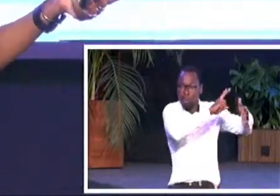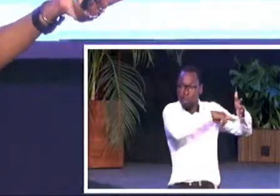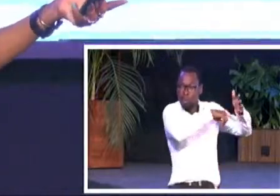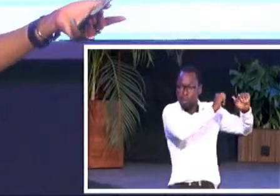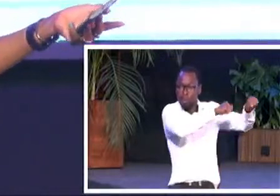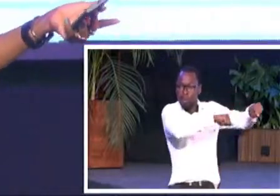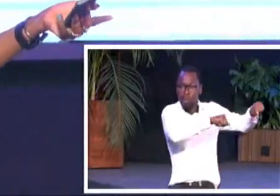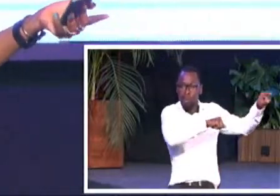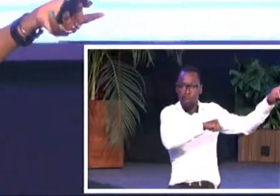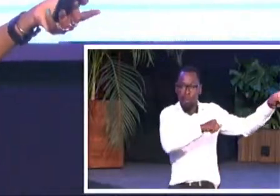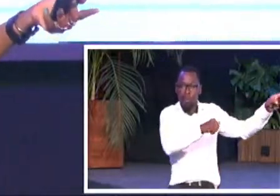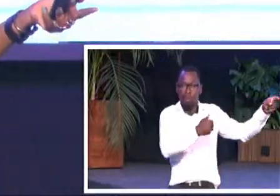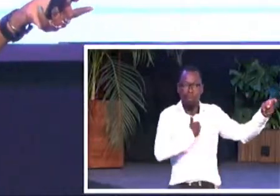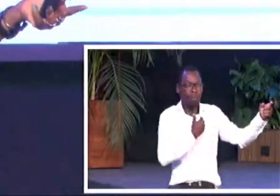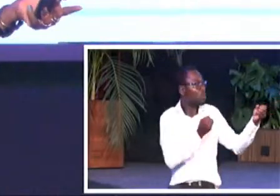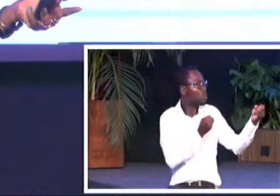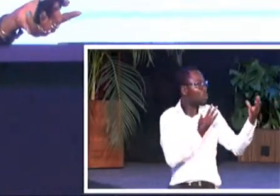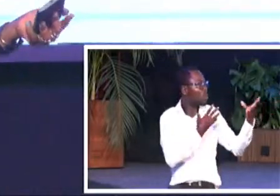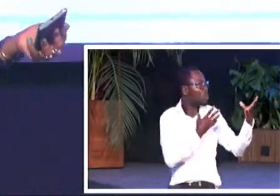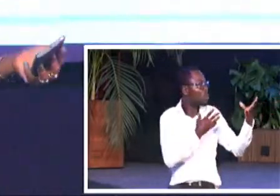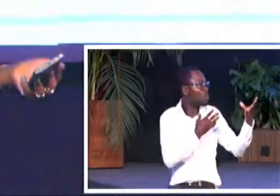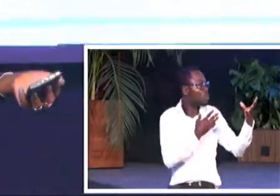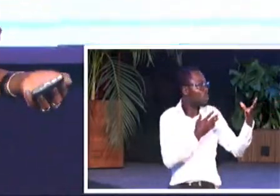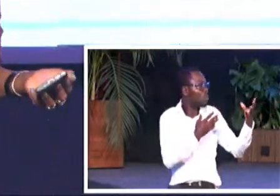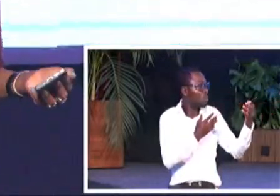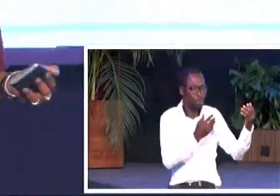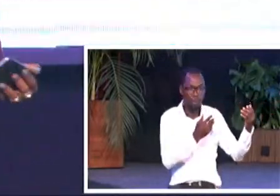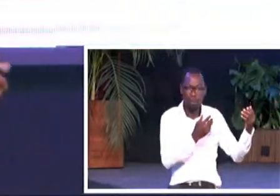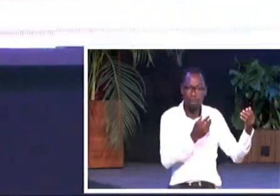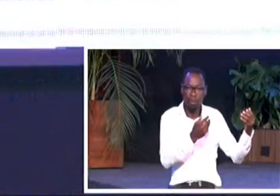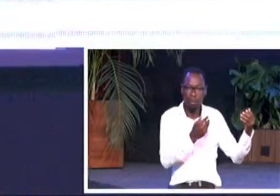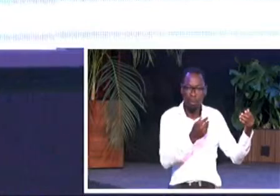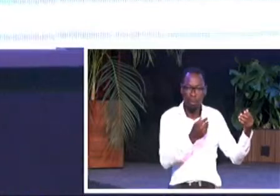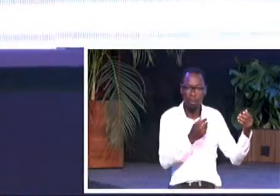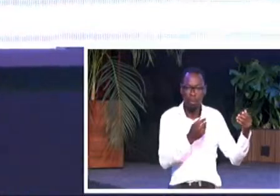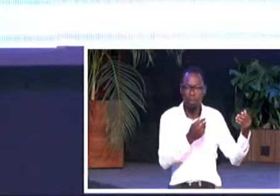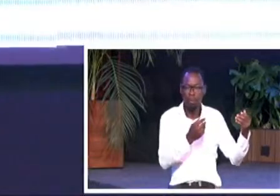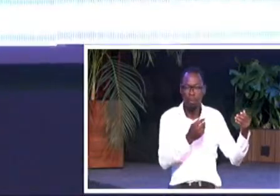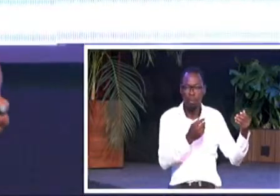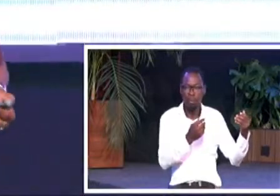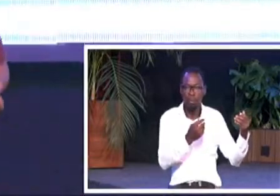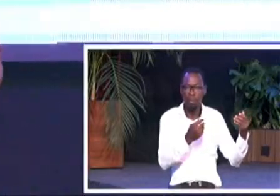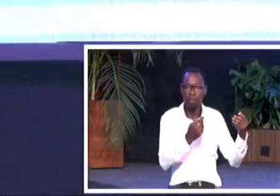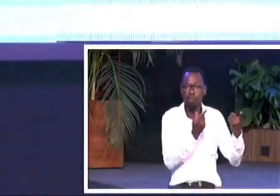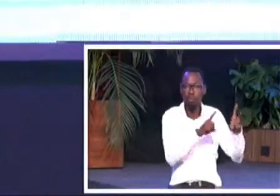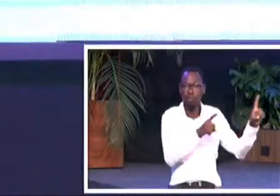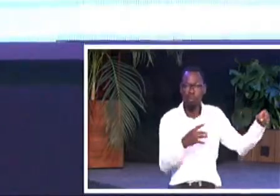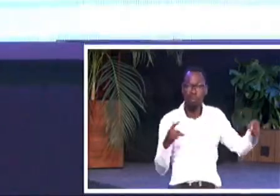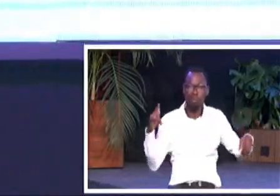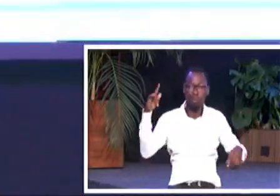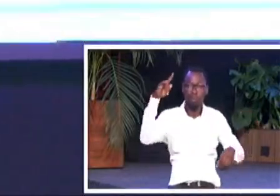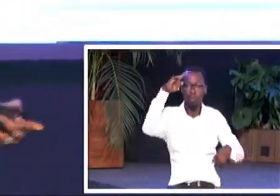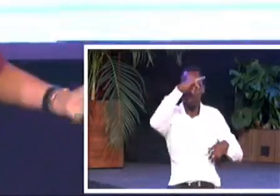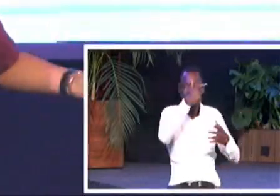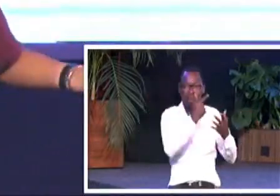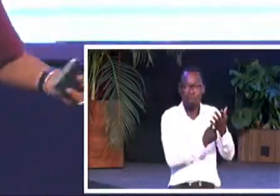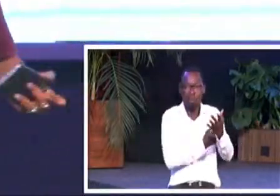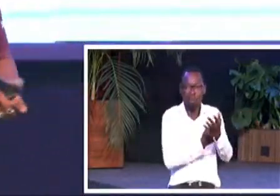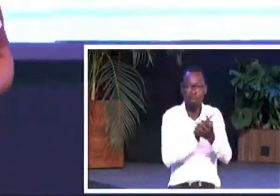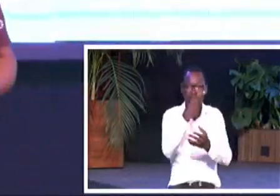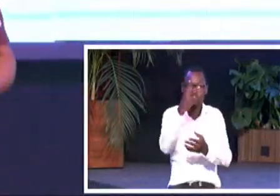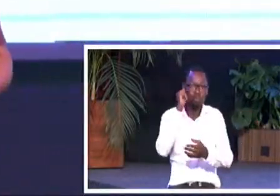Harvard mom. Okay. Now, when I came to Ghana with two